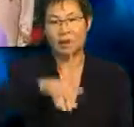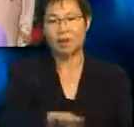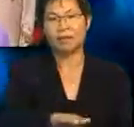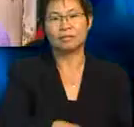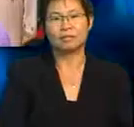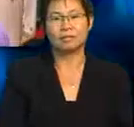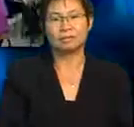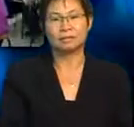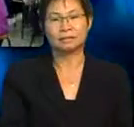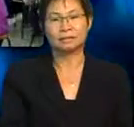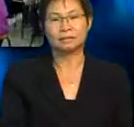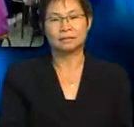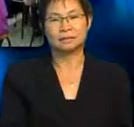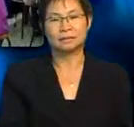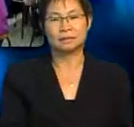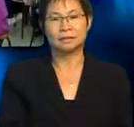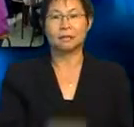An elephant.